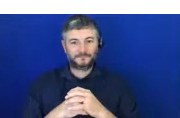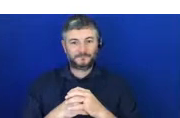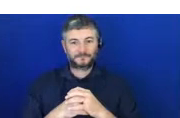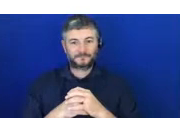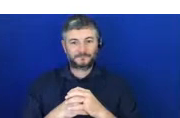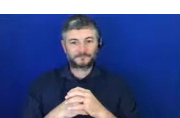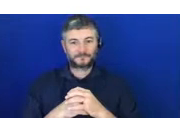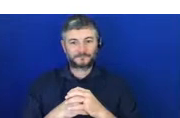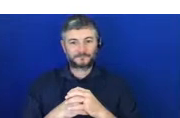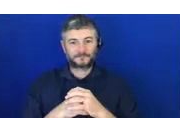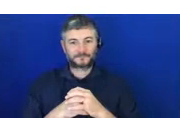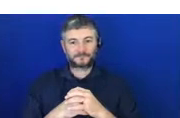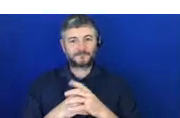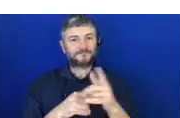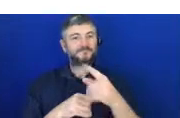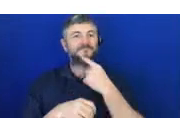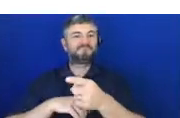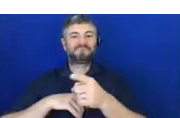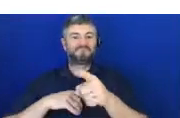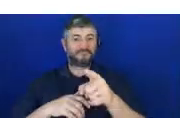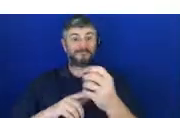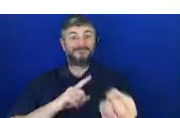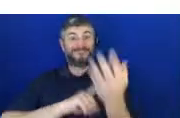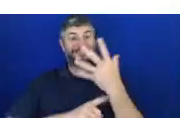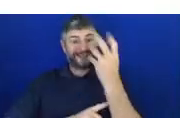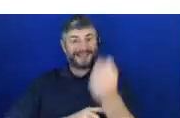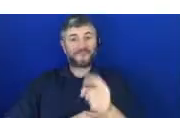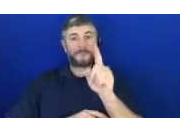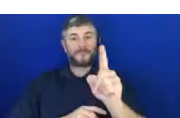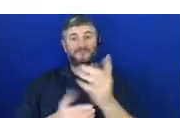Yes. It's blank. All right.